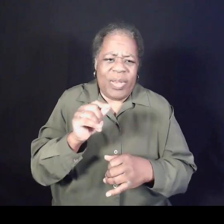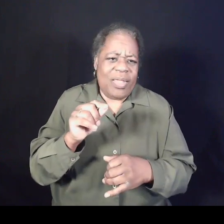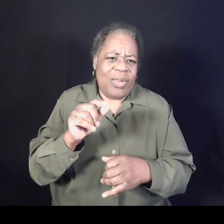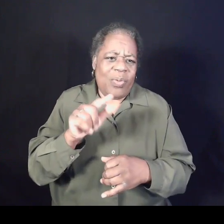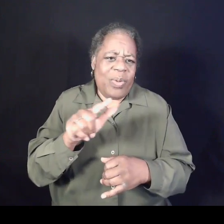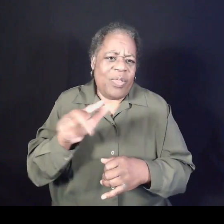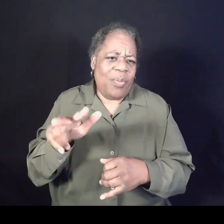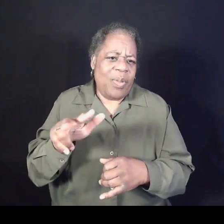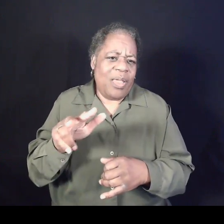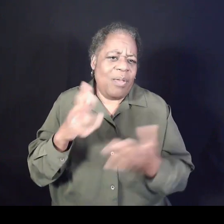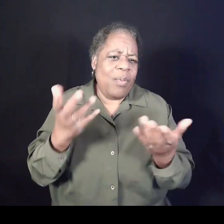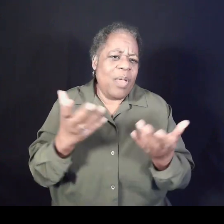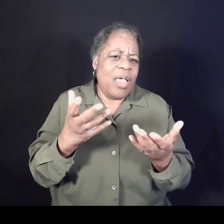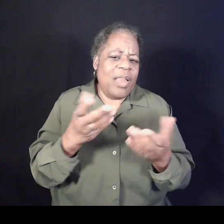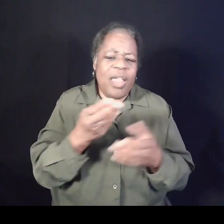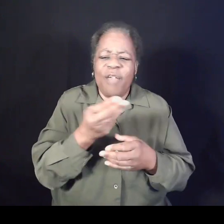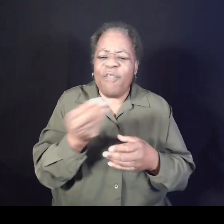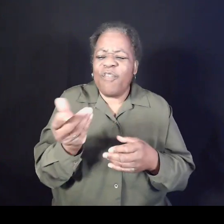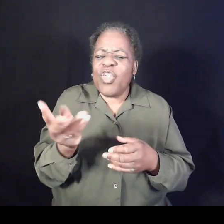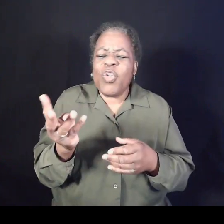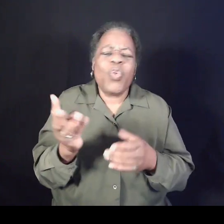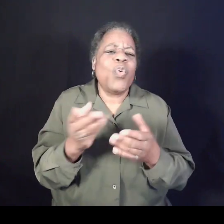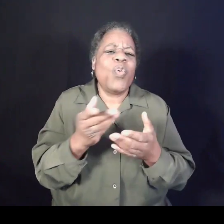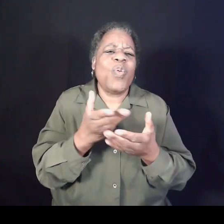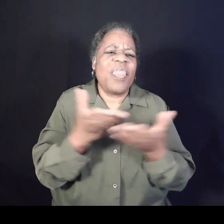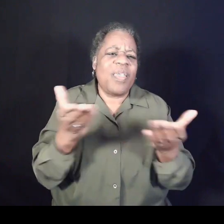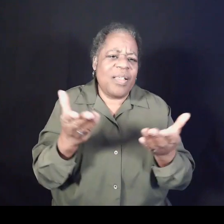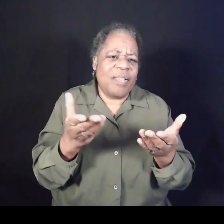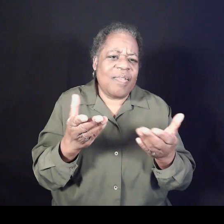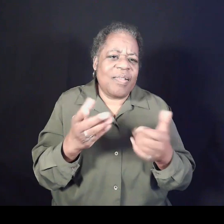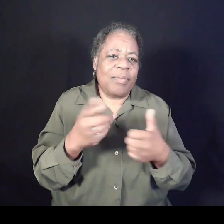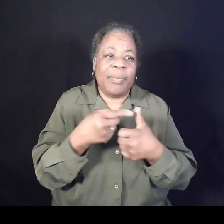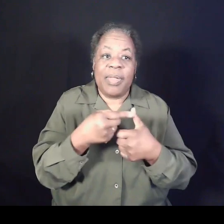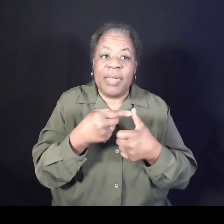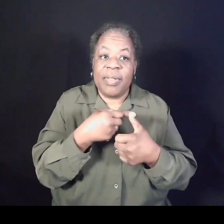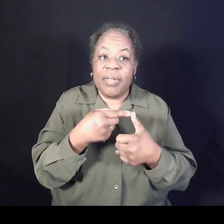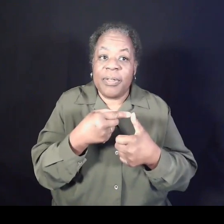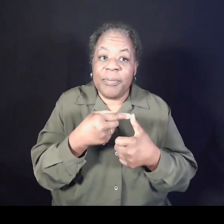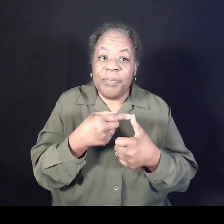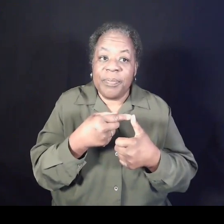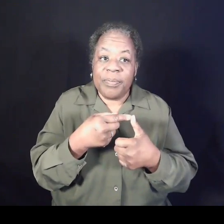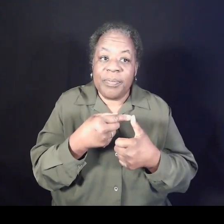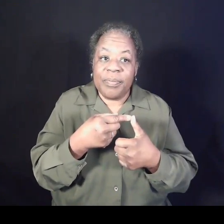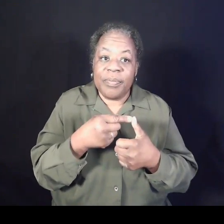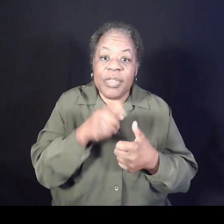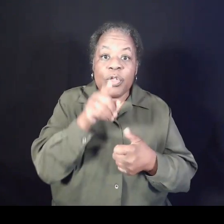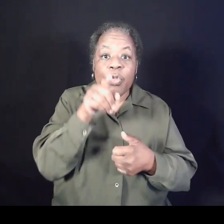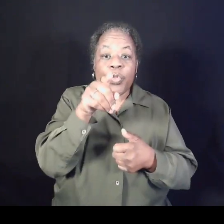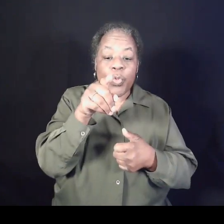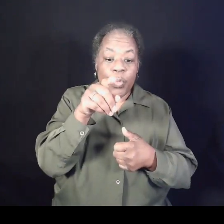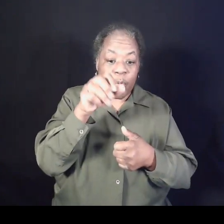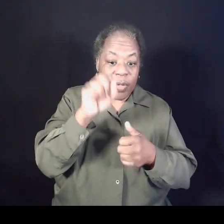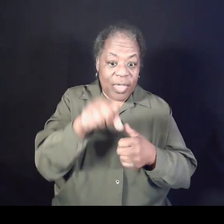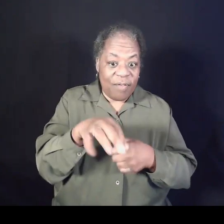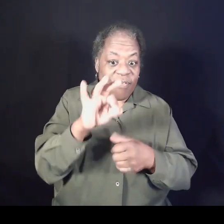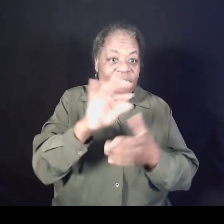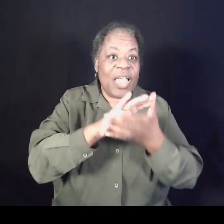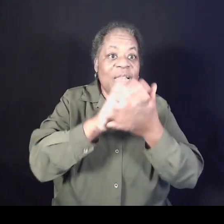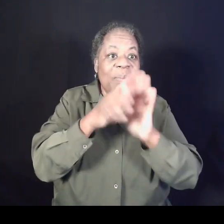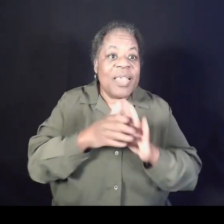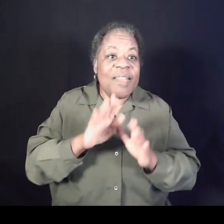Well, a few things at least. For one, it means that you can find peace in your